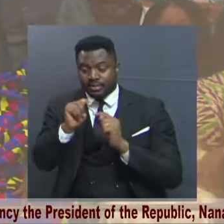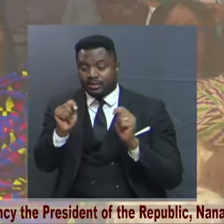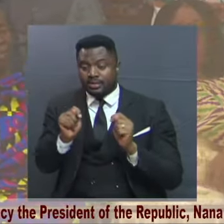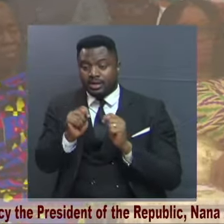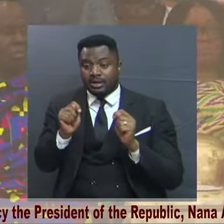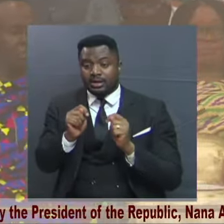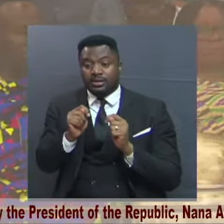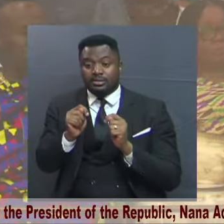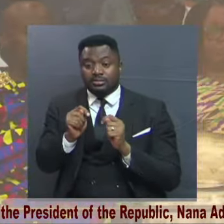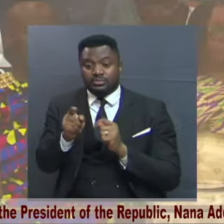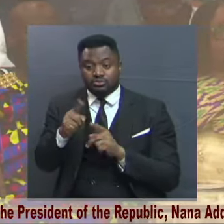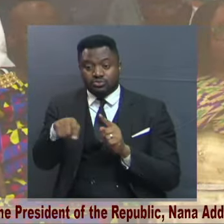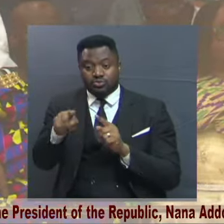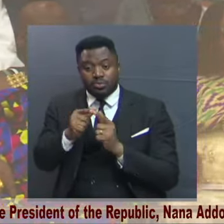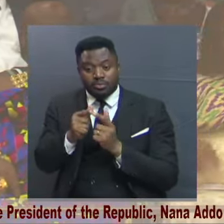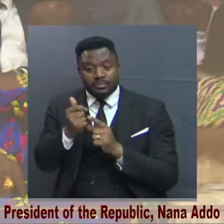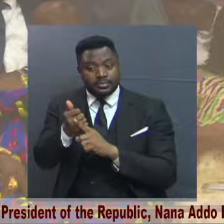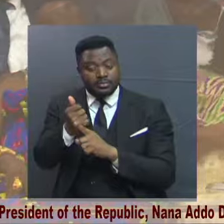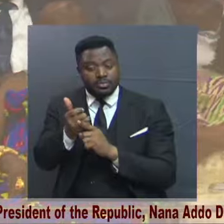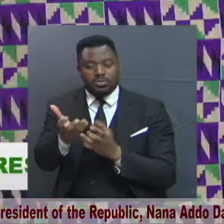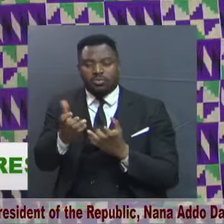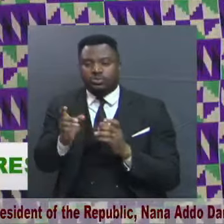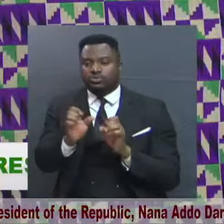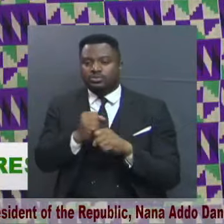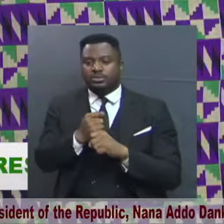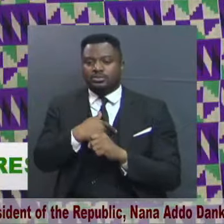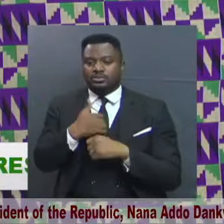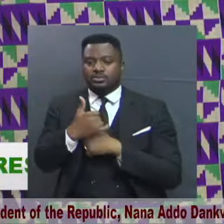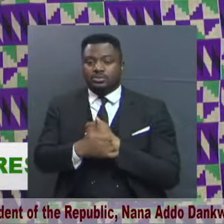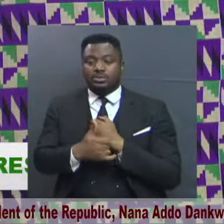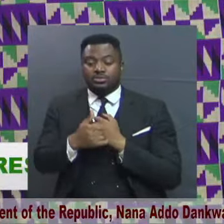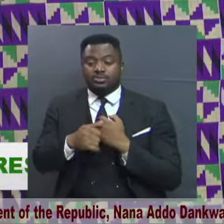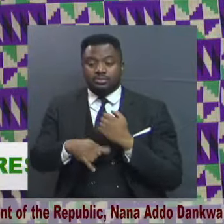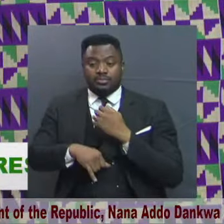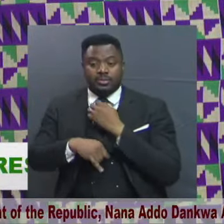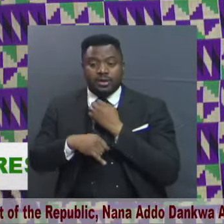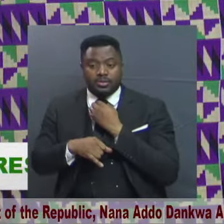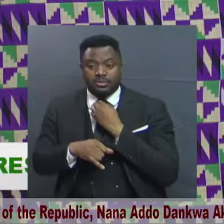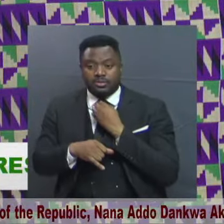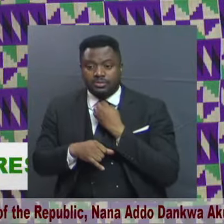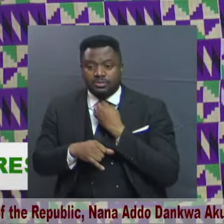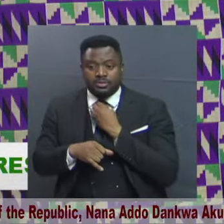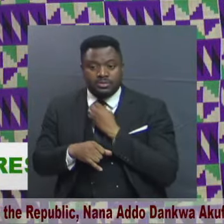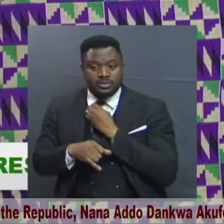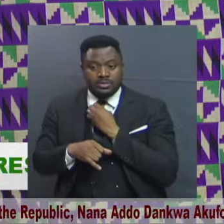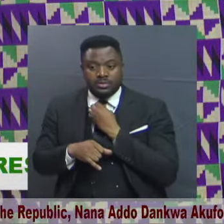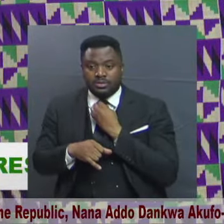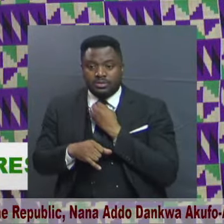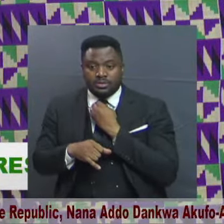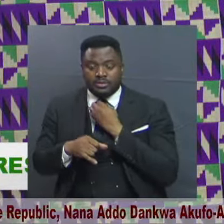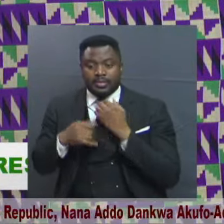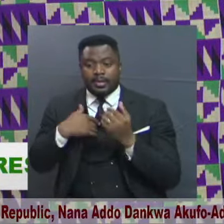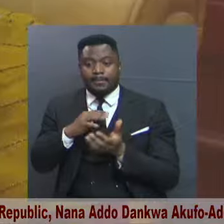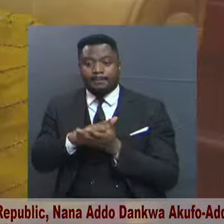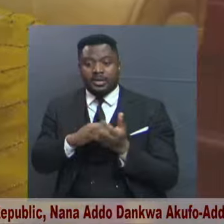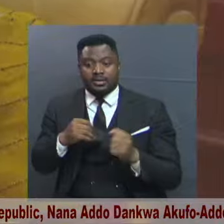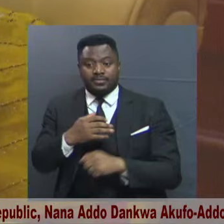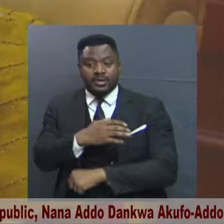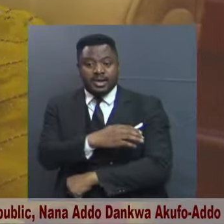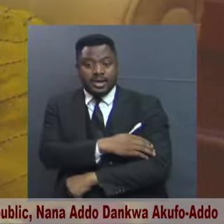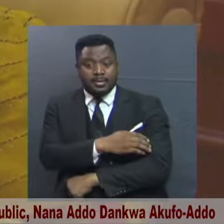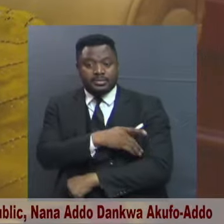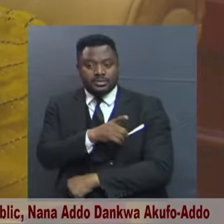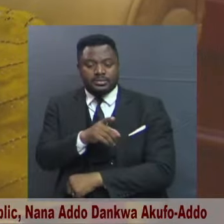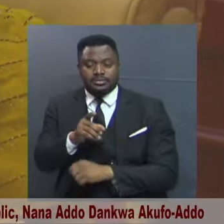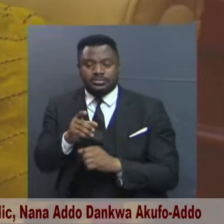hand handlers would themselves have wanted to make our nation proud and I believe that the captain Andre de a